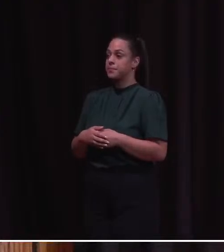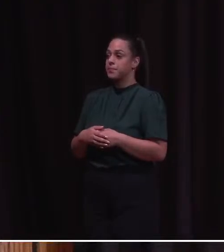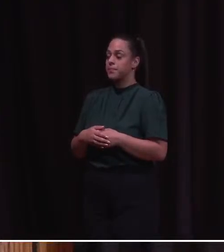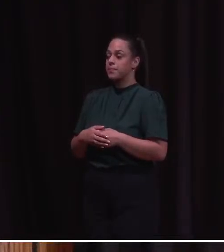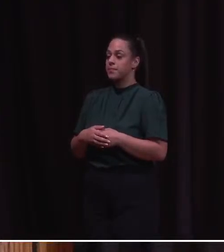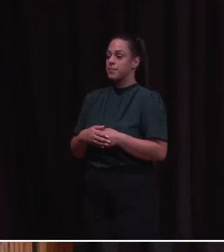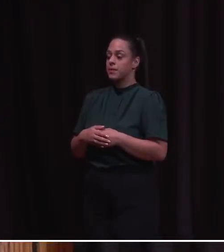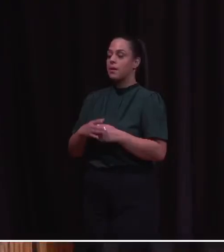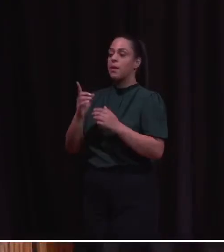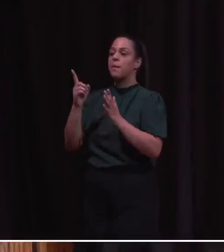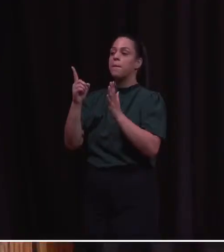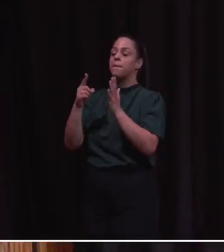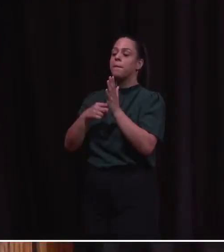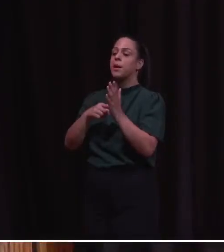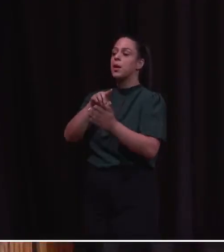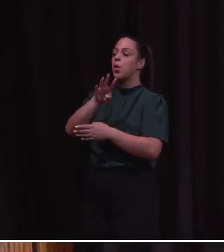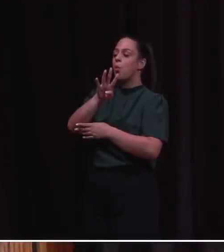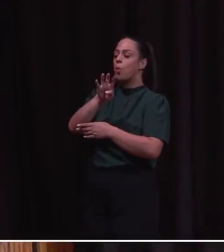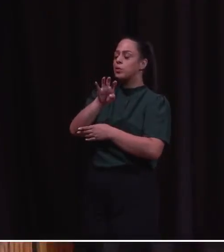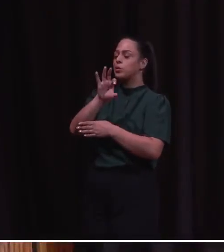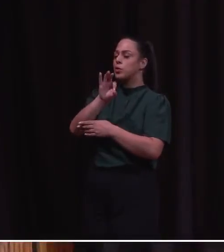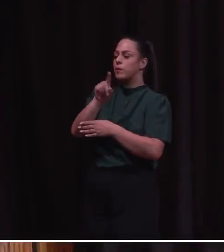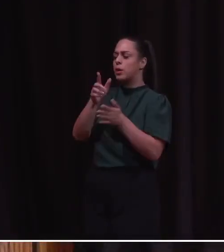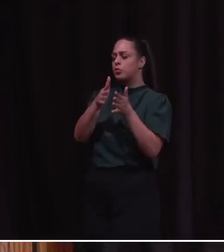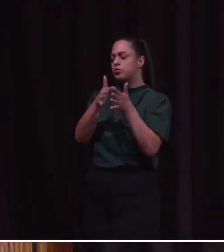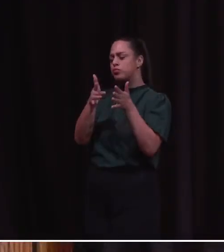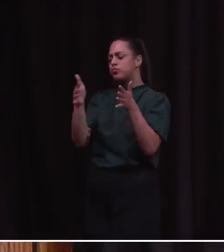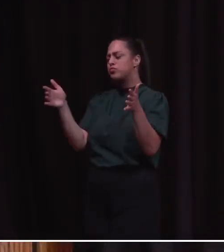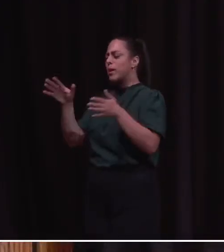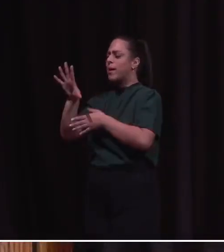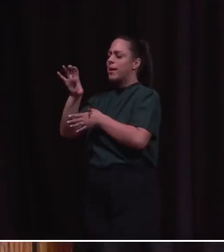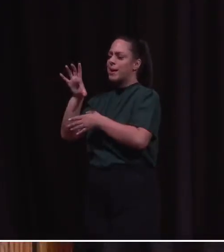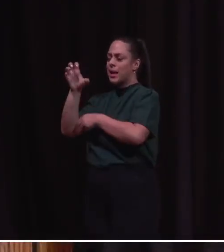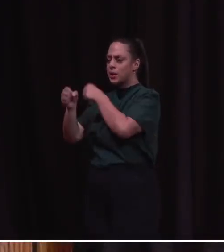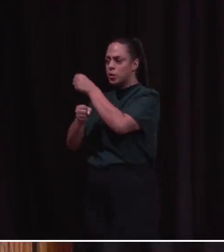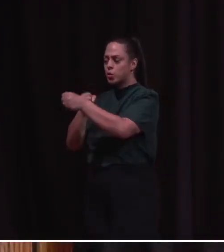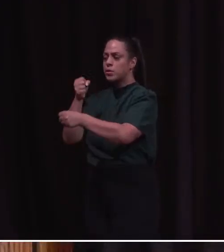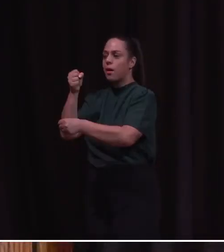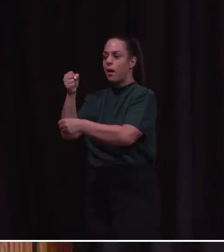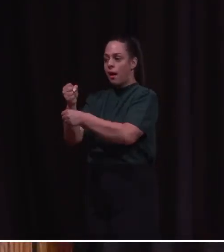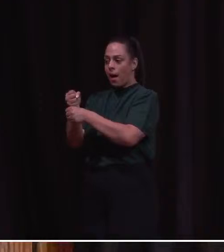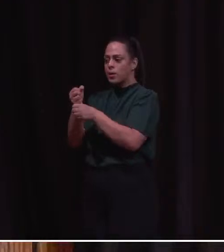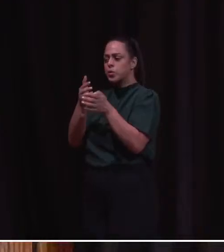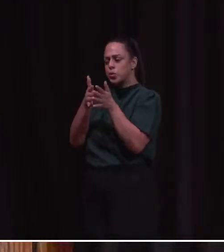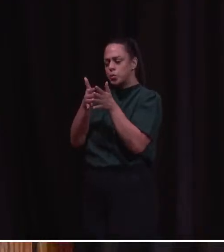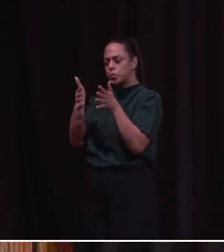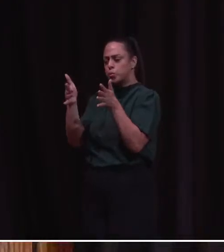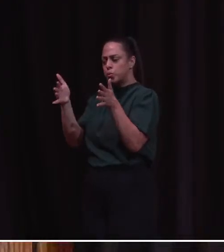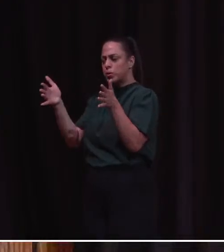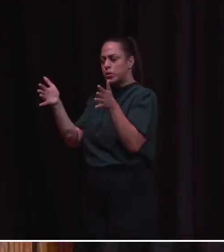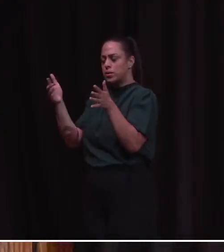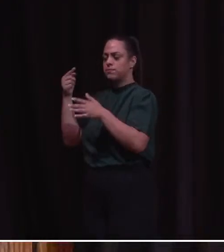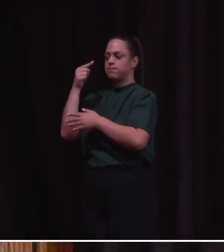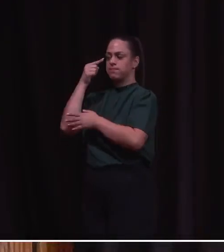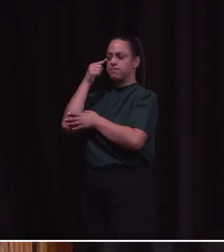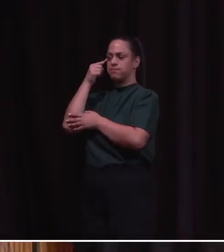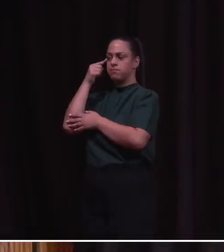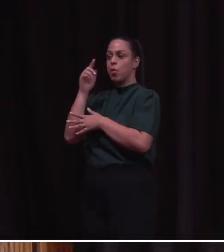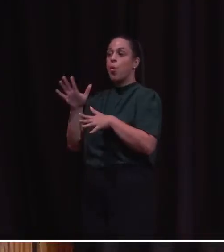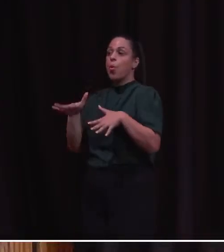later. They dwelt on how one should understand the